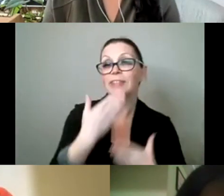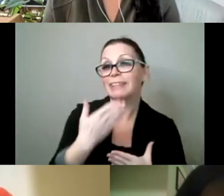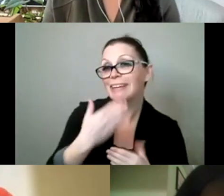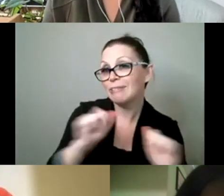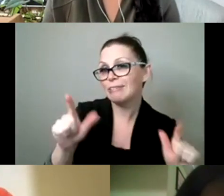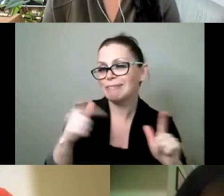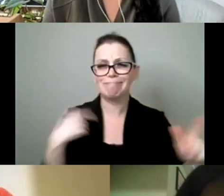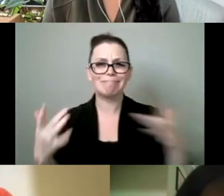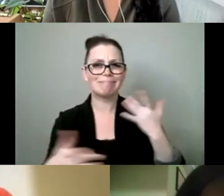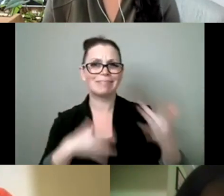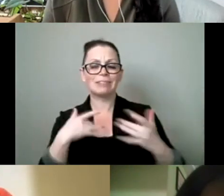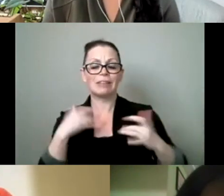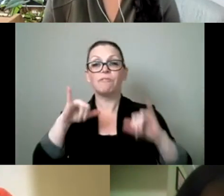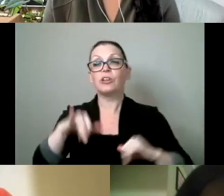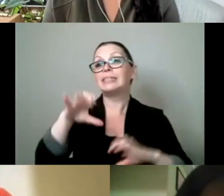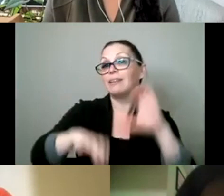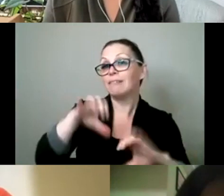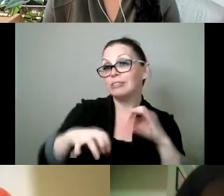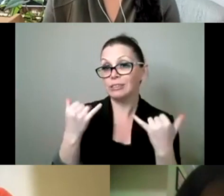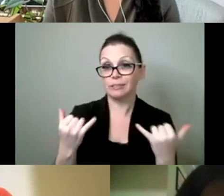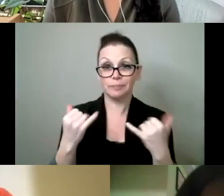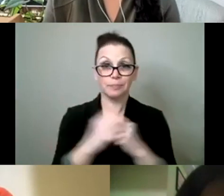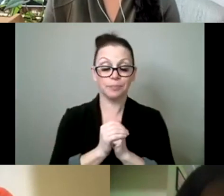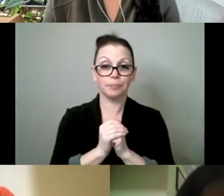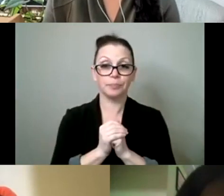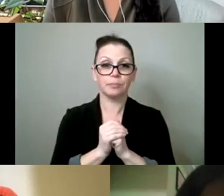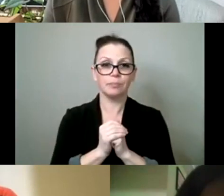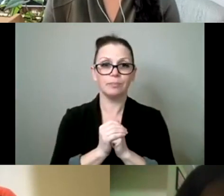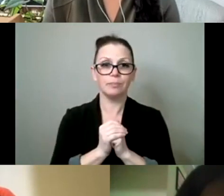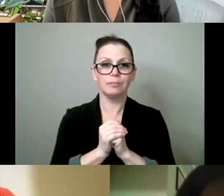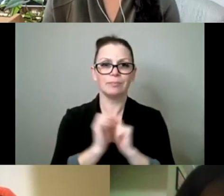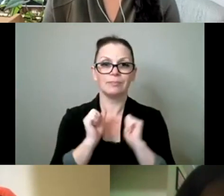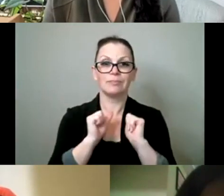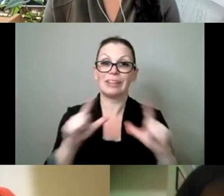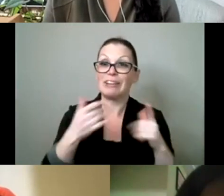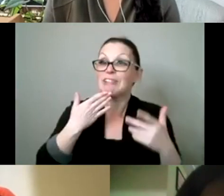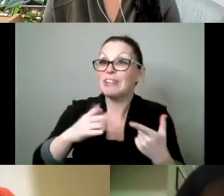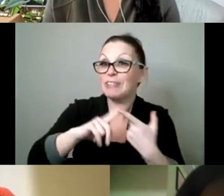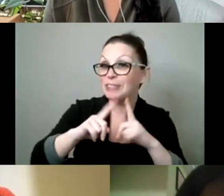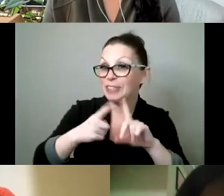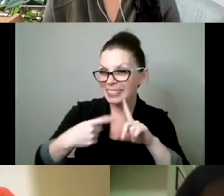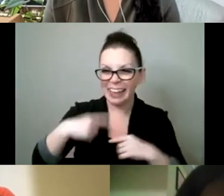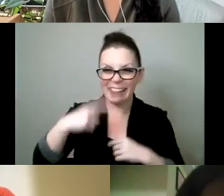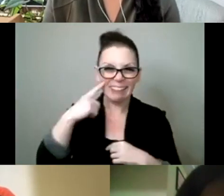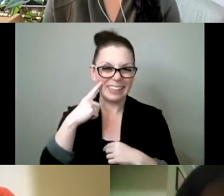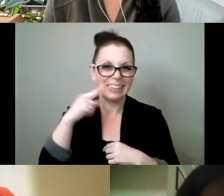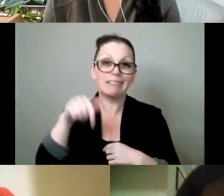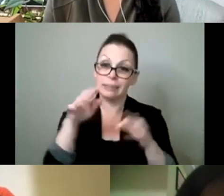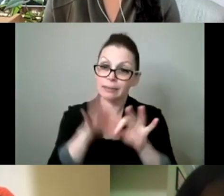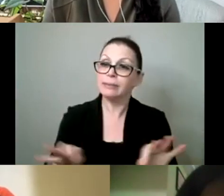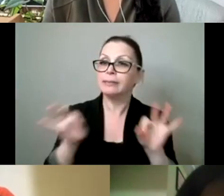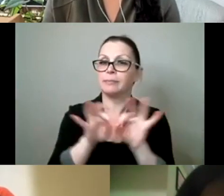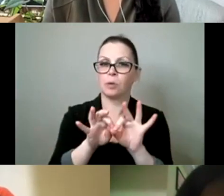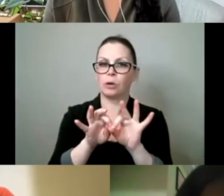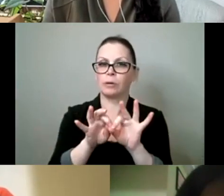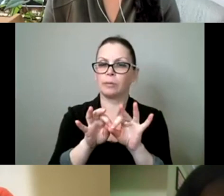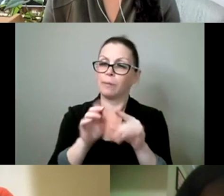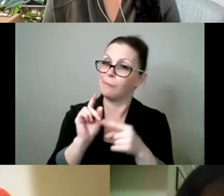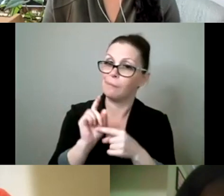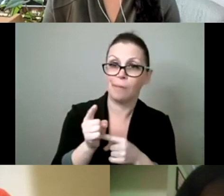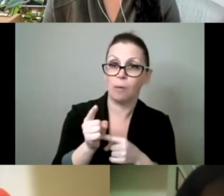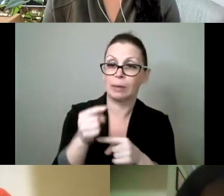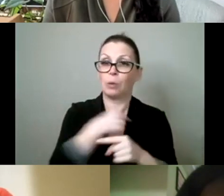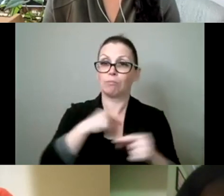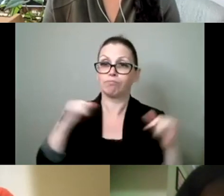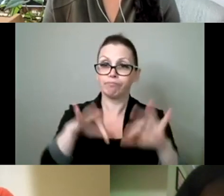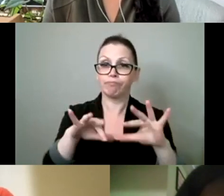And I'm so excited to have this conversation today because we are all quite good friends, I think, and this is an important moment anytime we get to